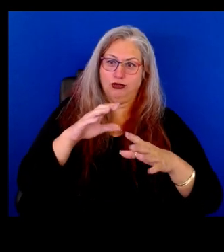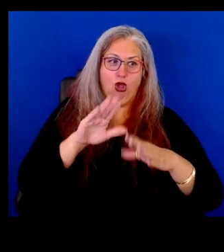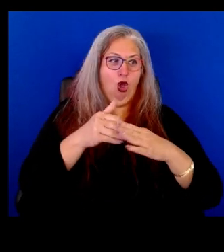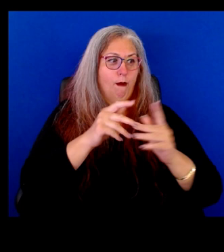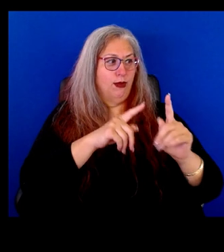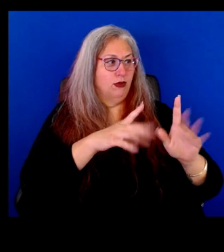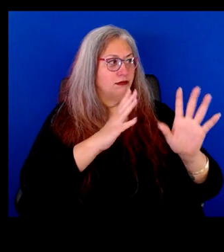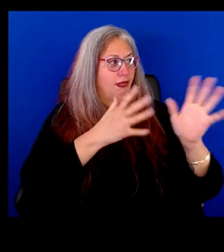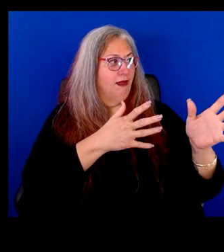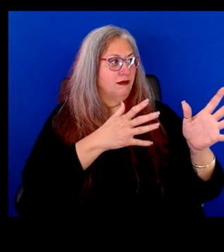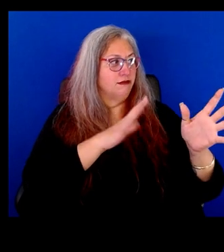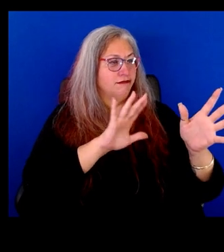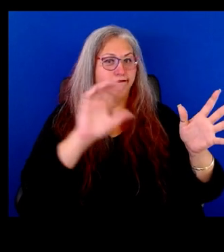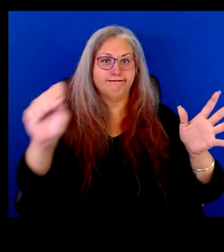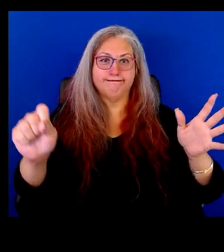all our people behind.